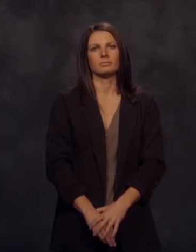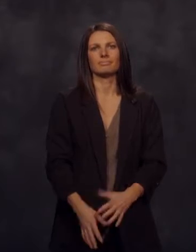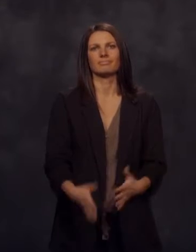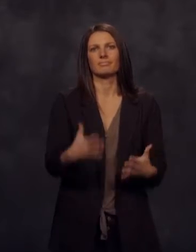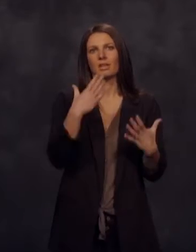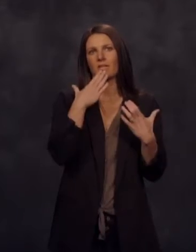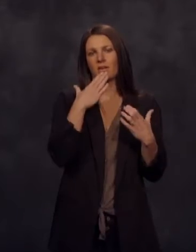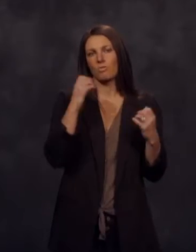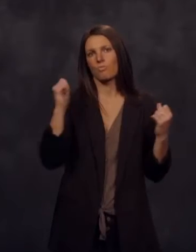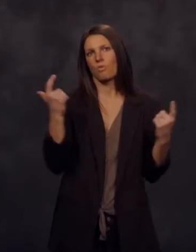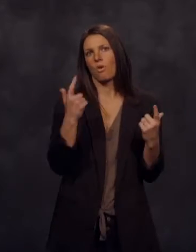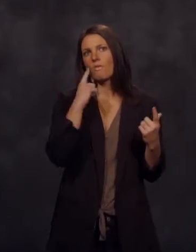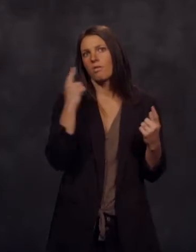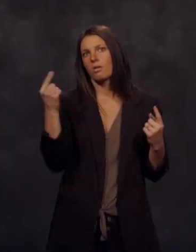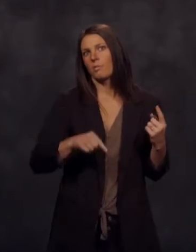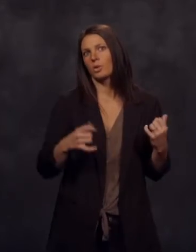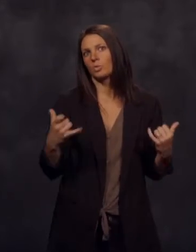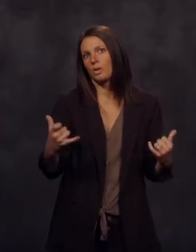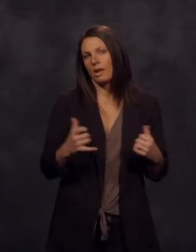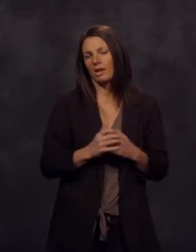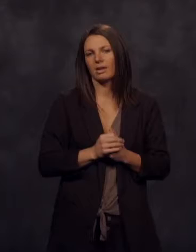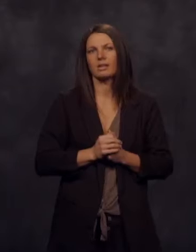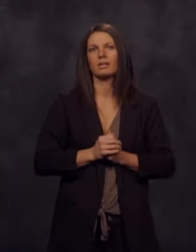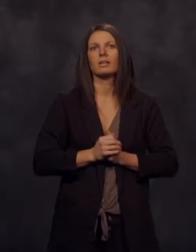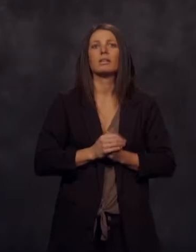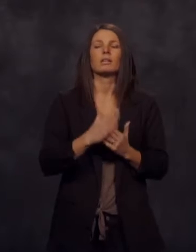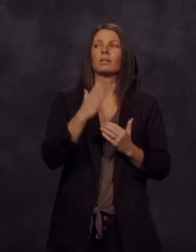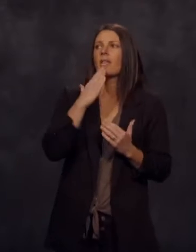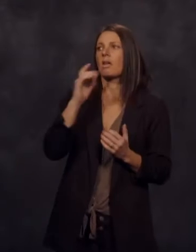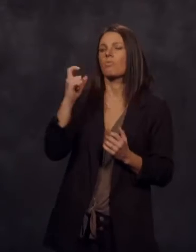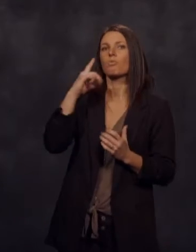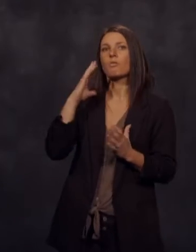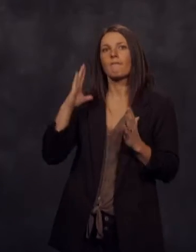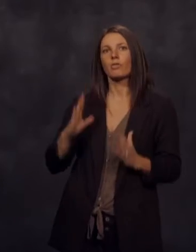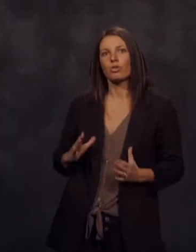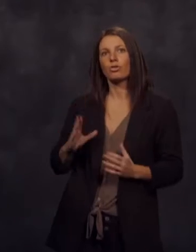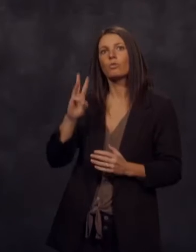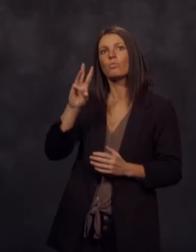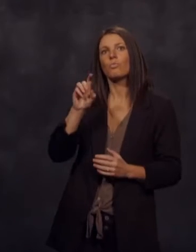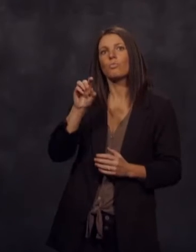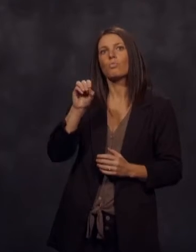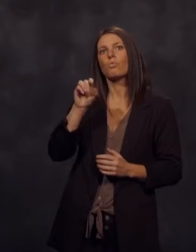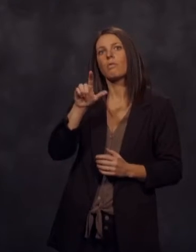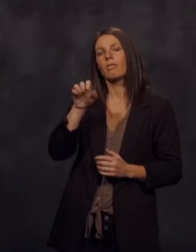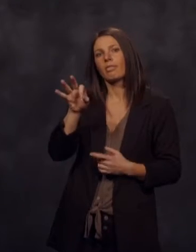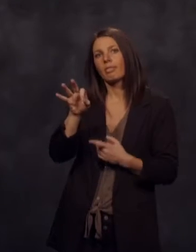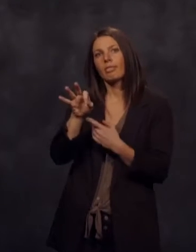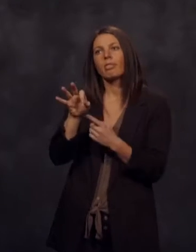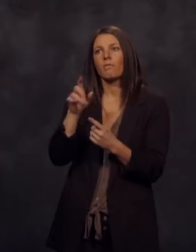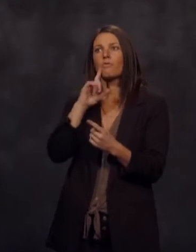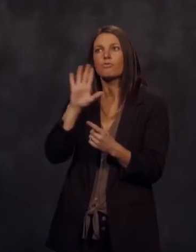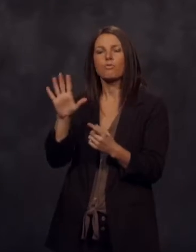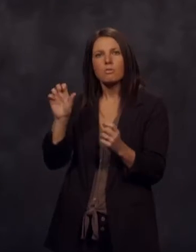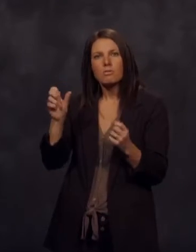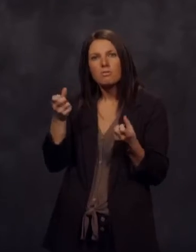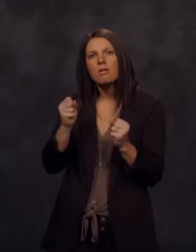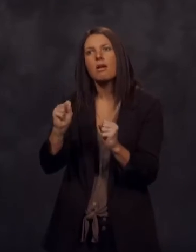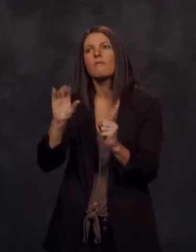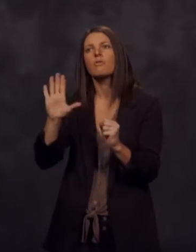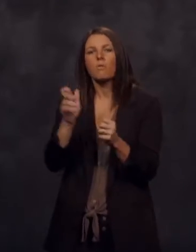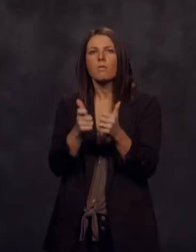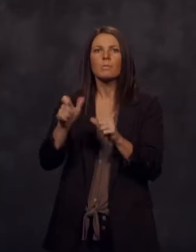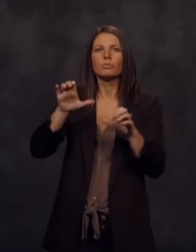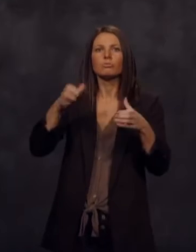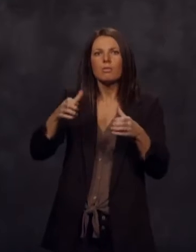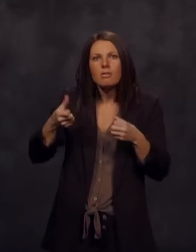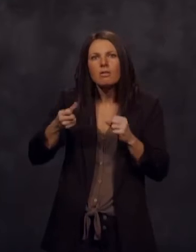Thank you, everyone, for being here today, and thank you, Governor Wolf, for your efforts and your administration's efforts,